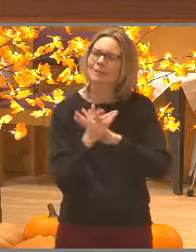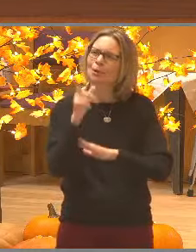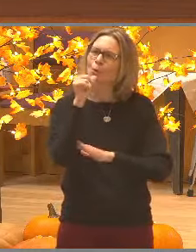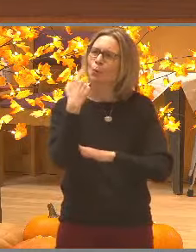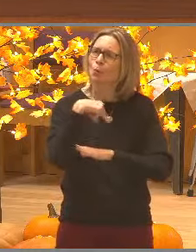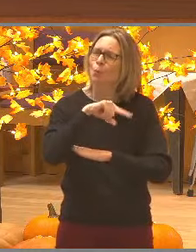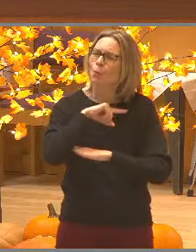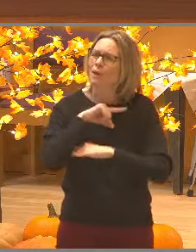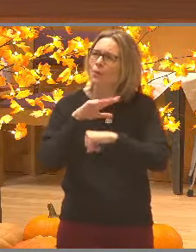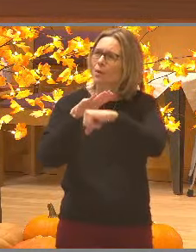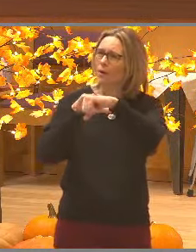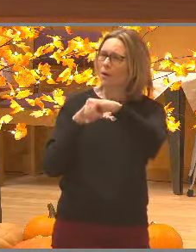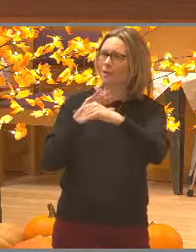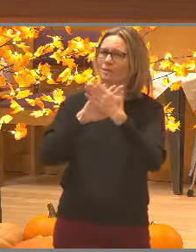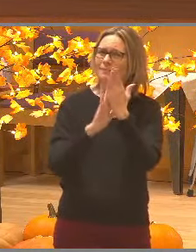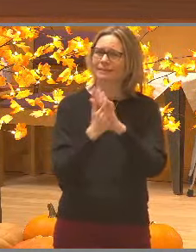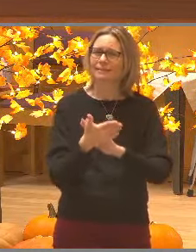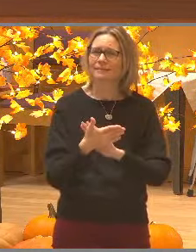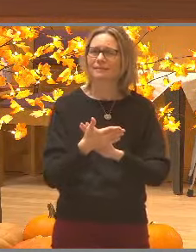called to be.